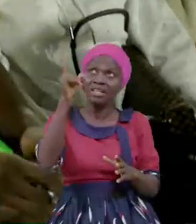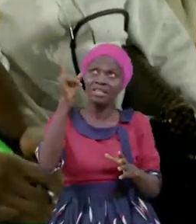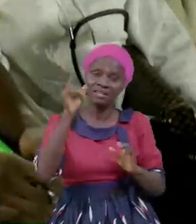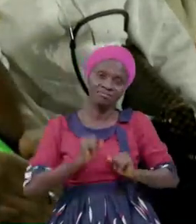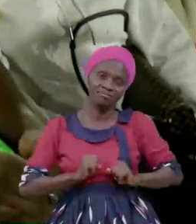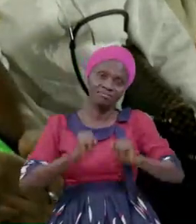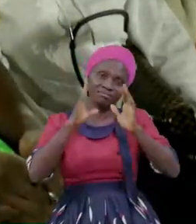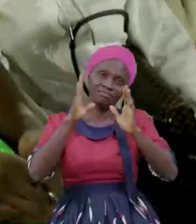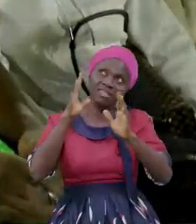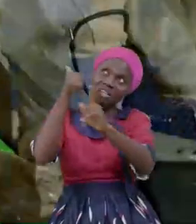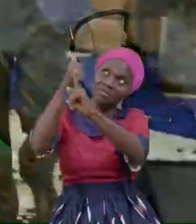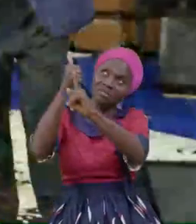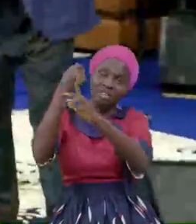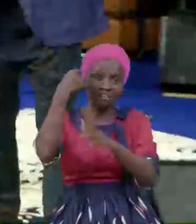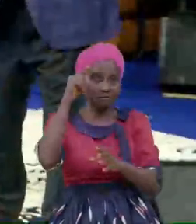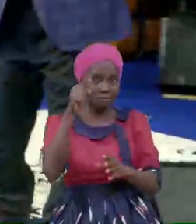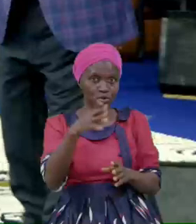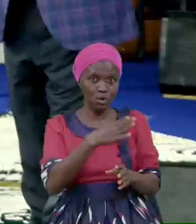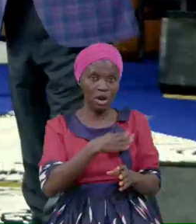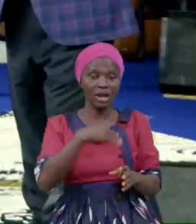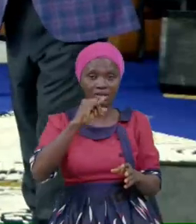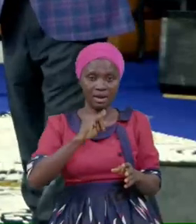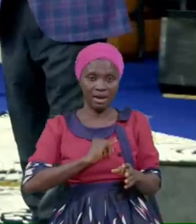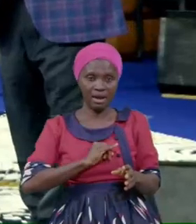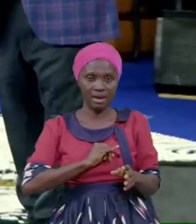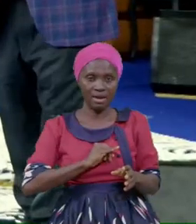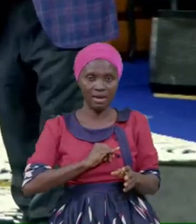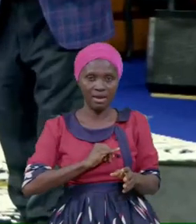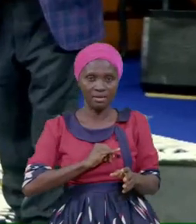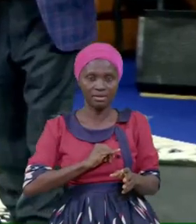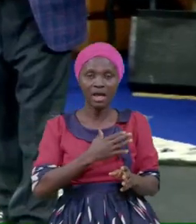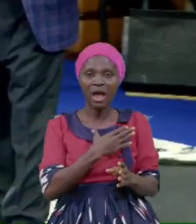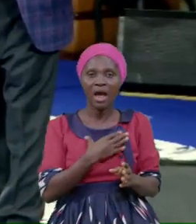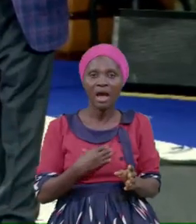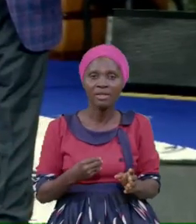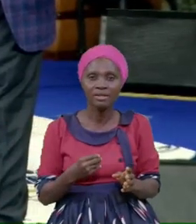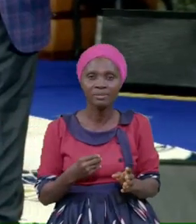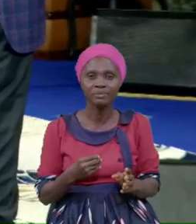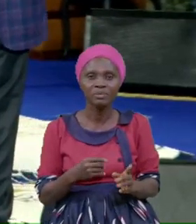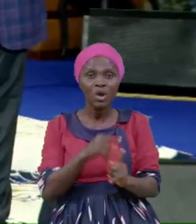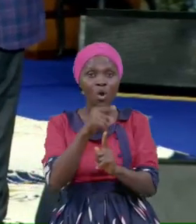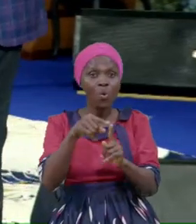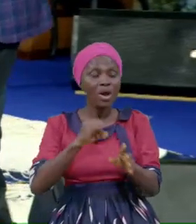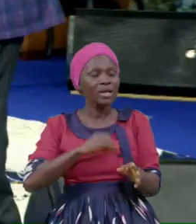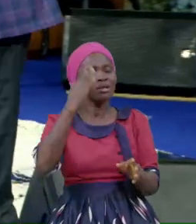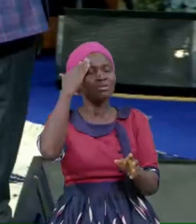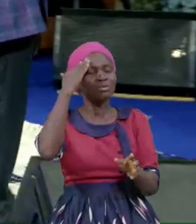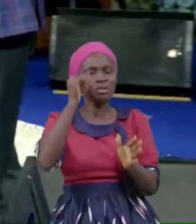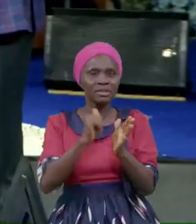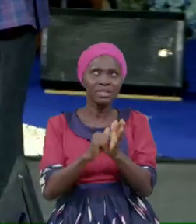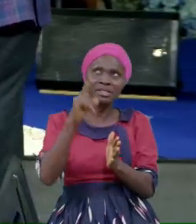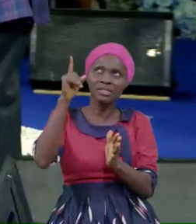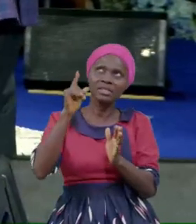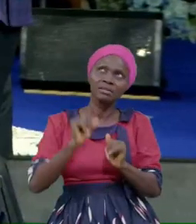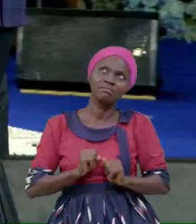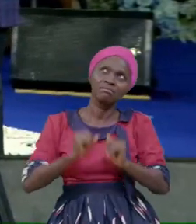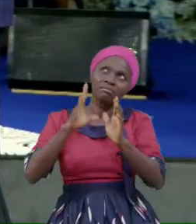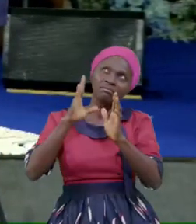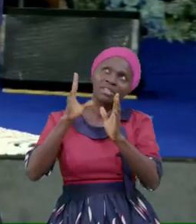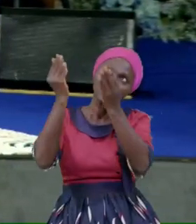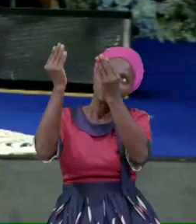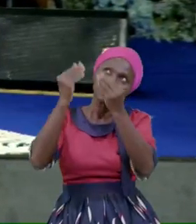for you and I. And when I knew that he gave himself for me, and I know that grace